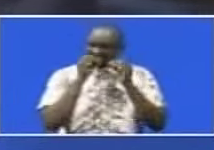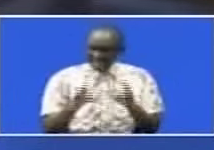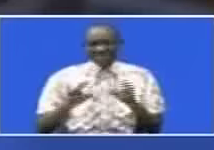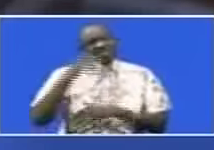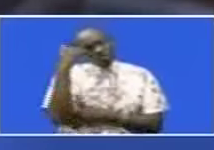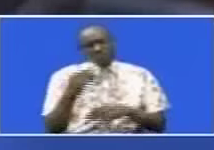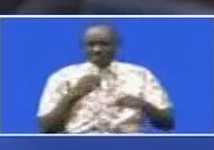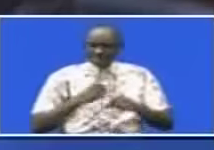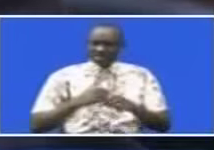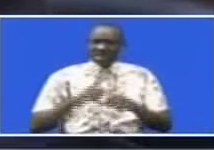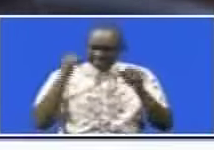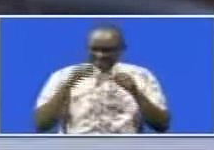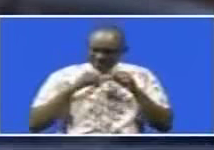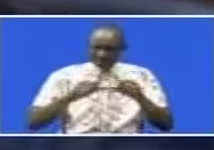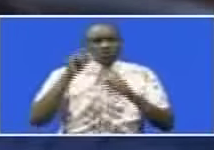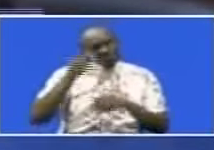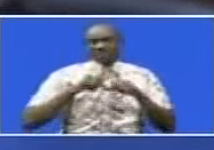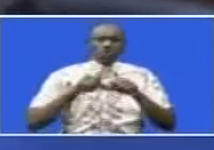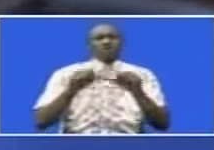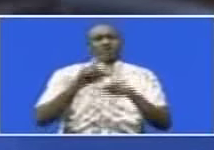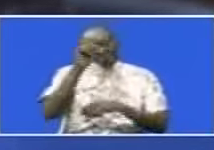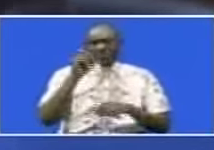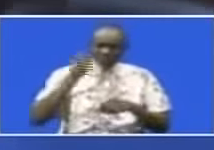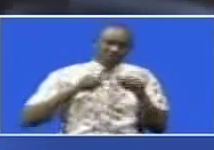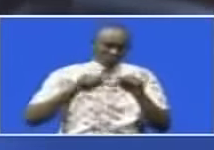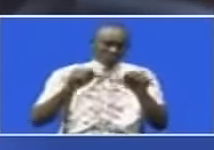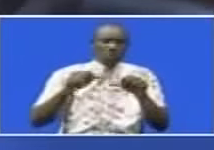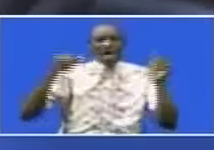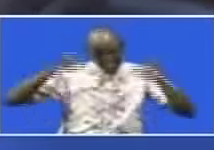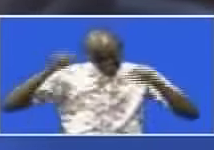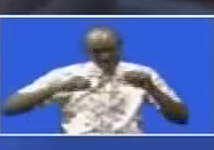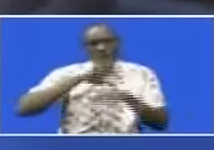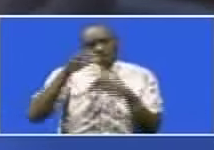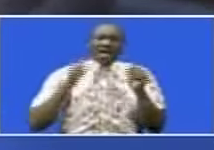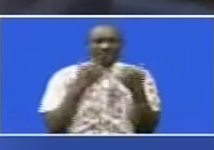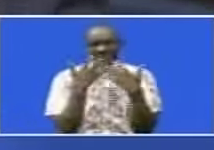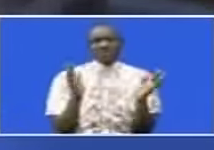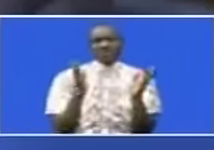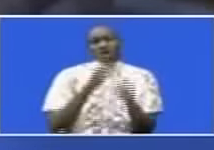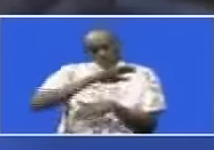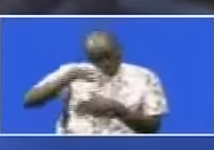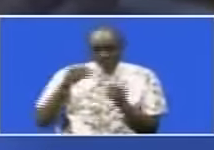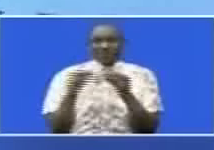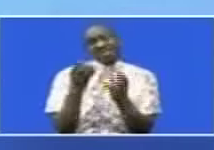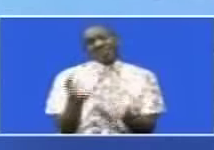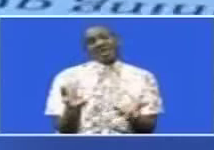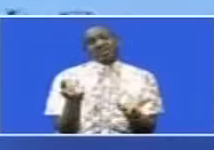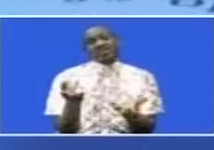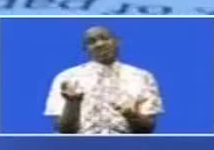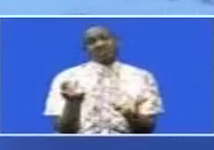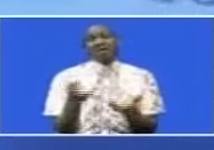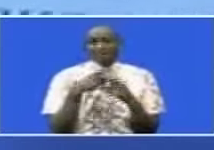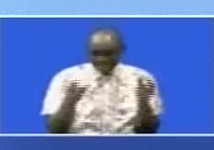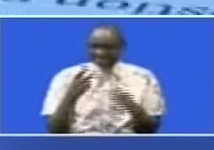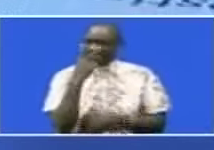should prevent the examination from proceeding. It was consensus reached in the meeting that we were. There is